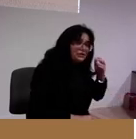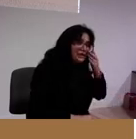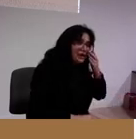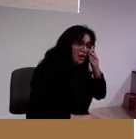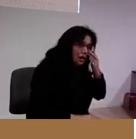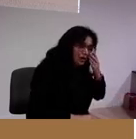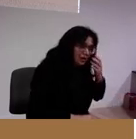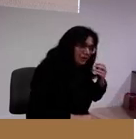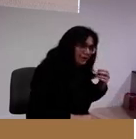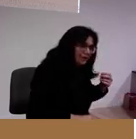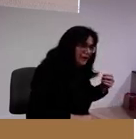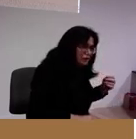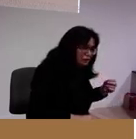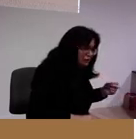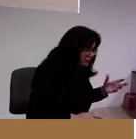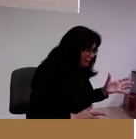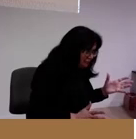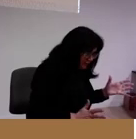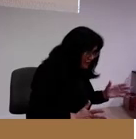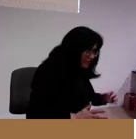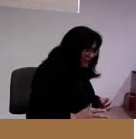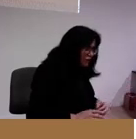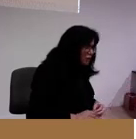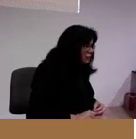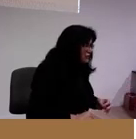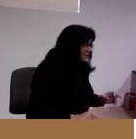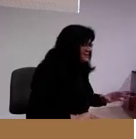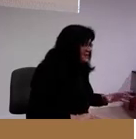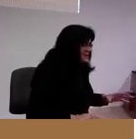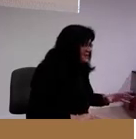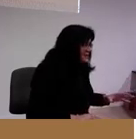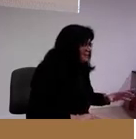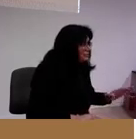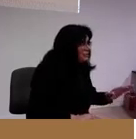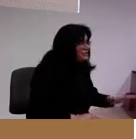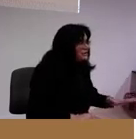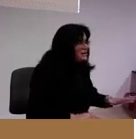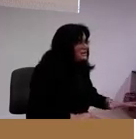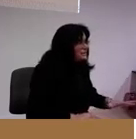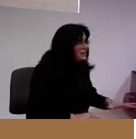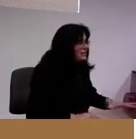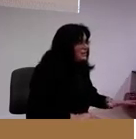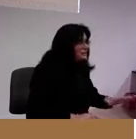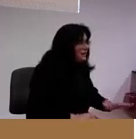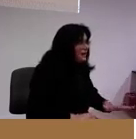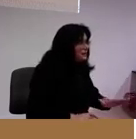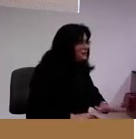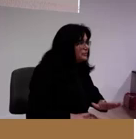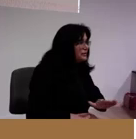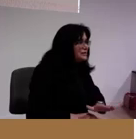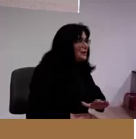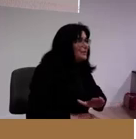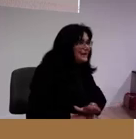And she went, oh, how did you come to that conclusion? And he said, because the Easter Bunny leaves